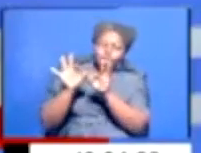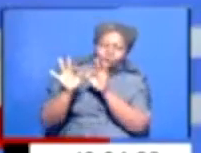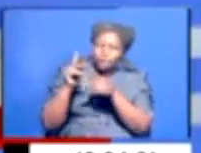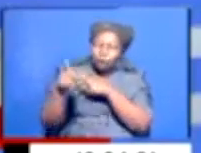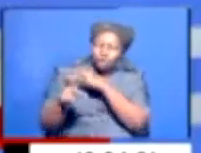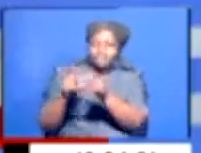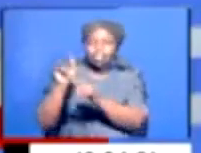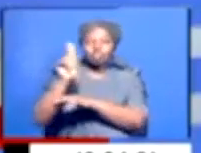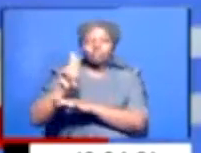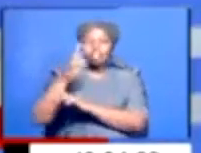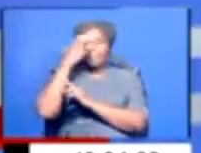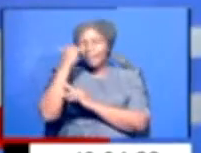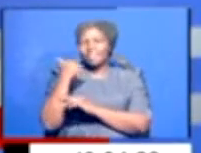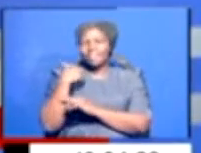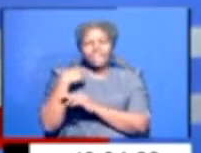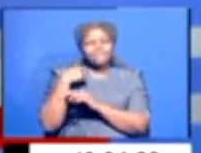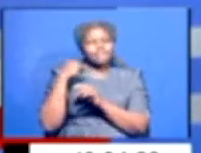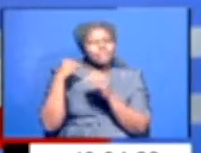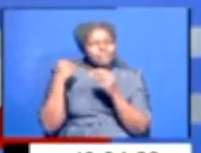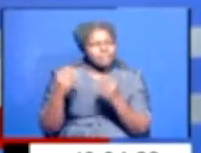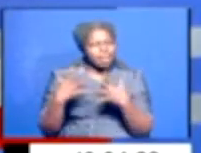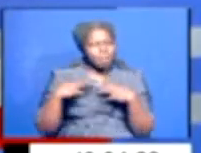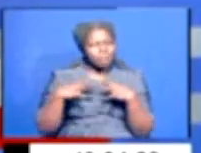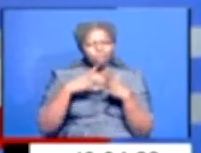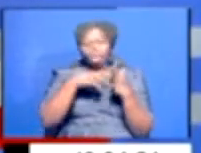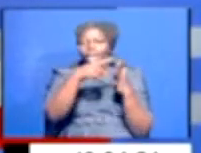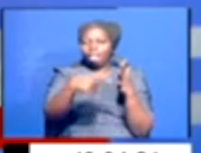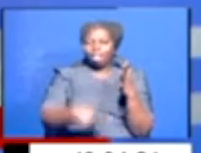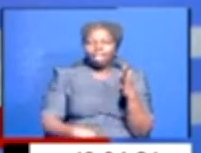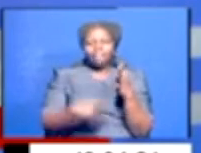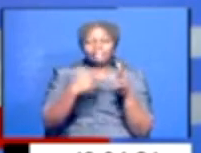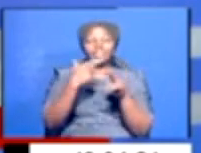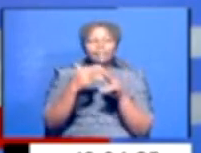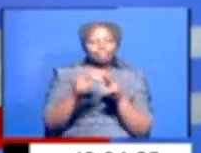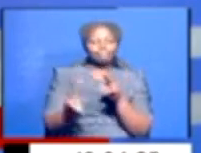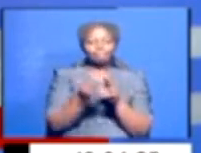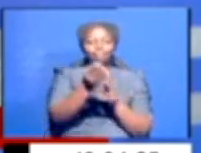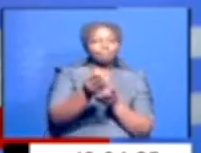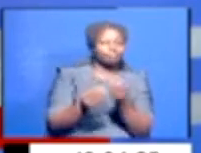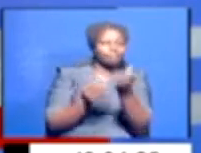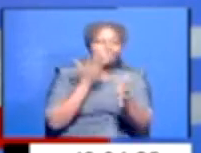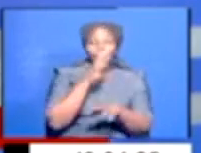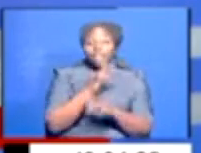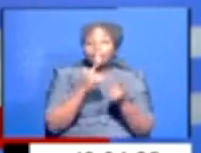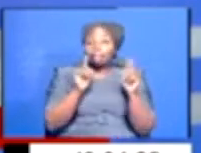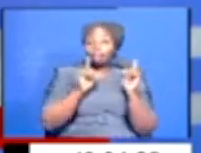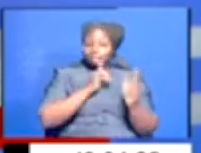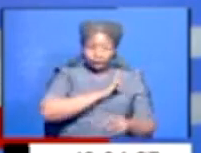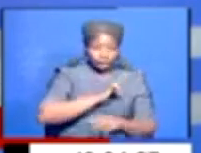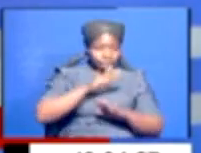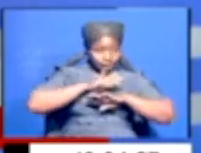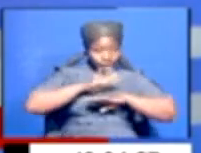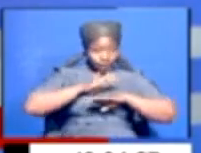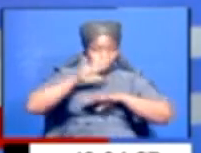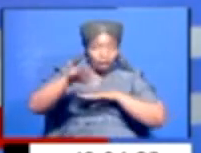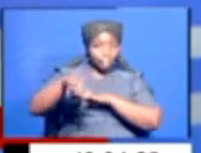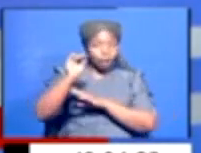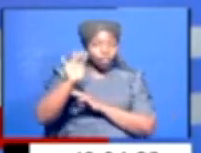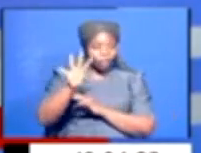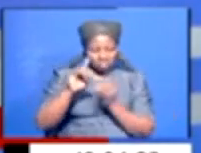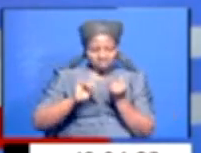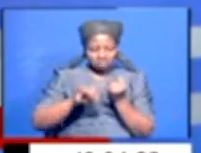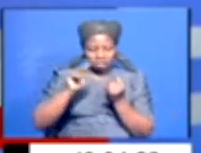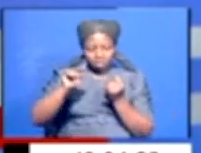names were submitted. But luckily enough, we only found ourselves 4 We have Nelly, Mutai,